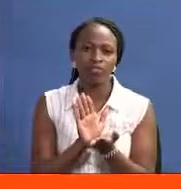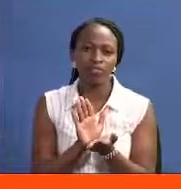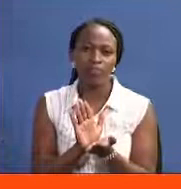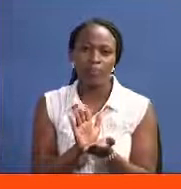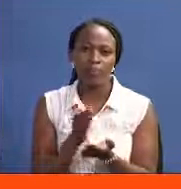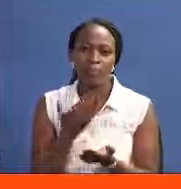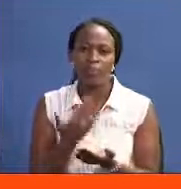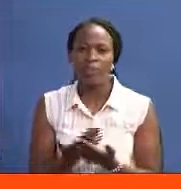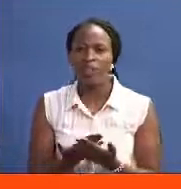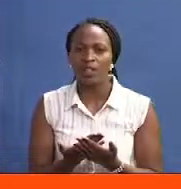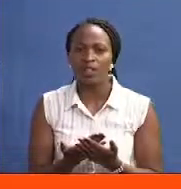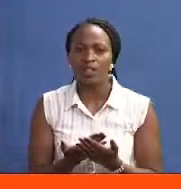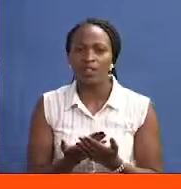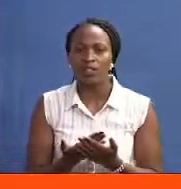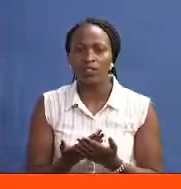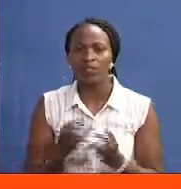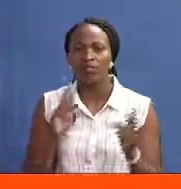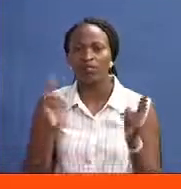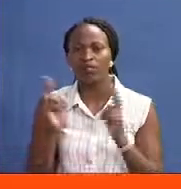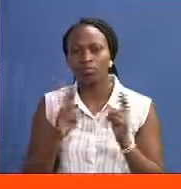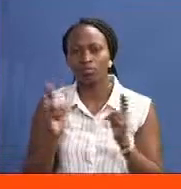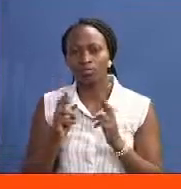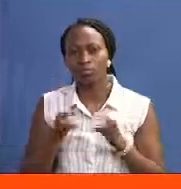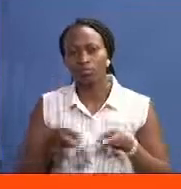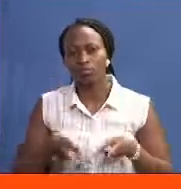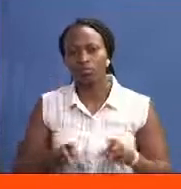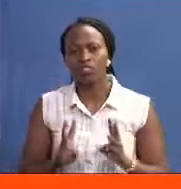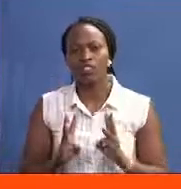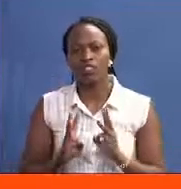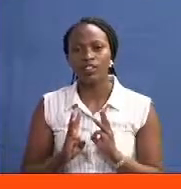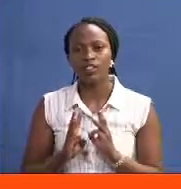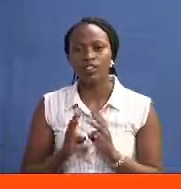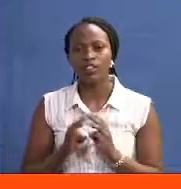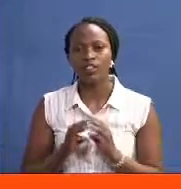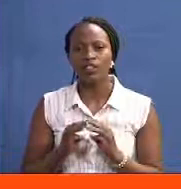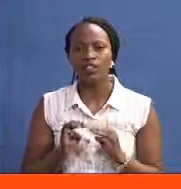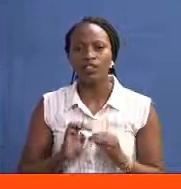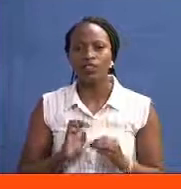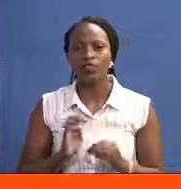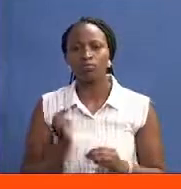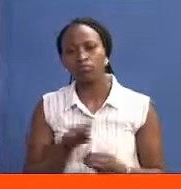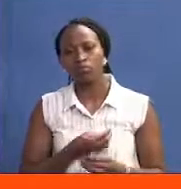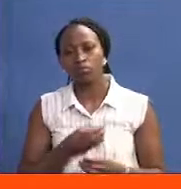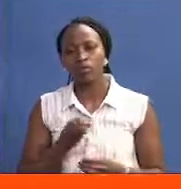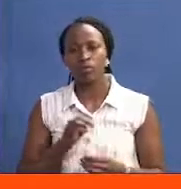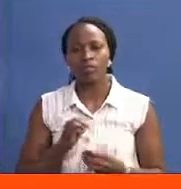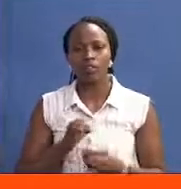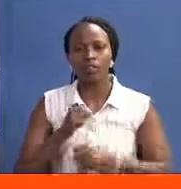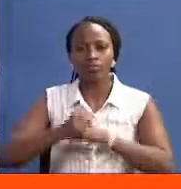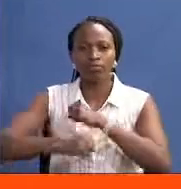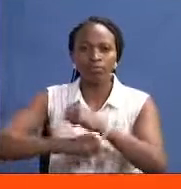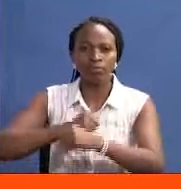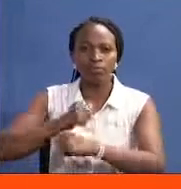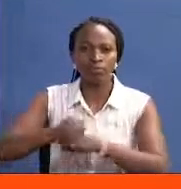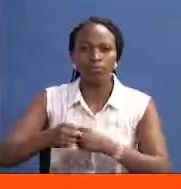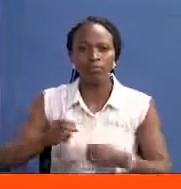a moment to realize the risks and the wins in actually being the way we are and the roles that are evolving among the